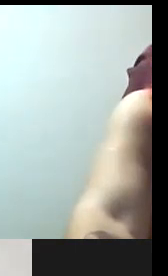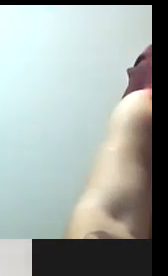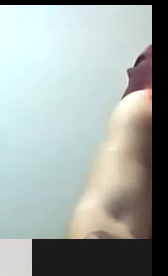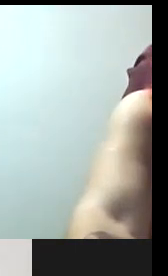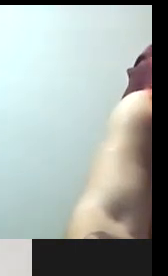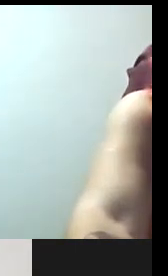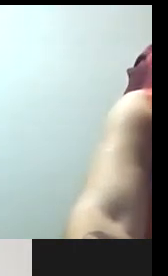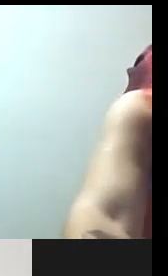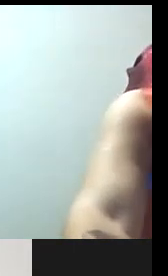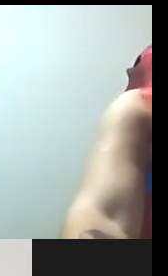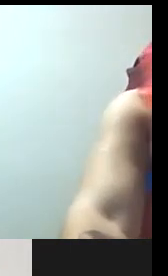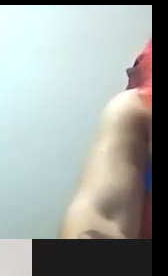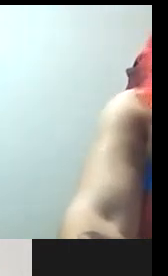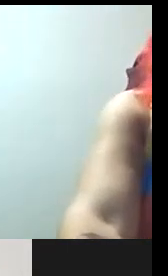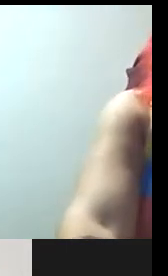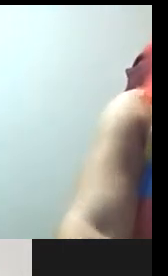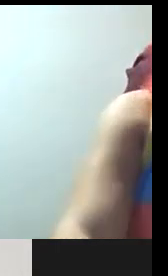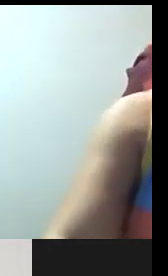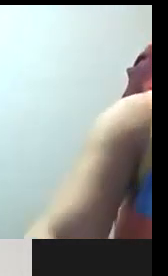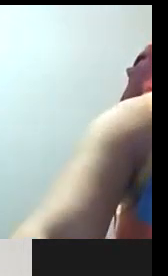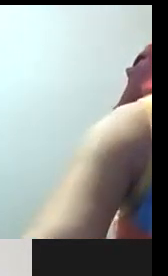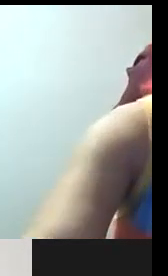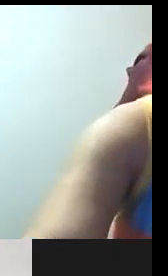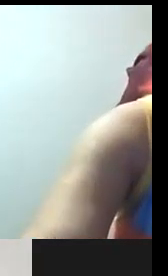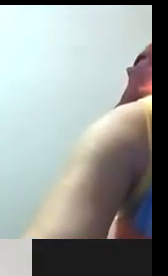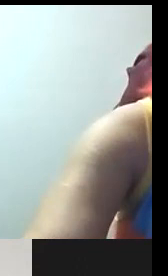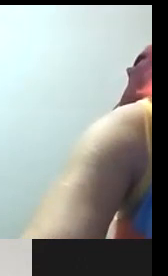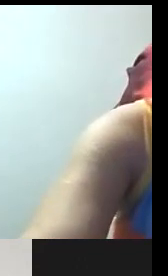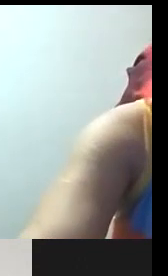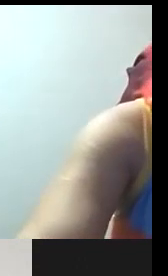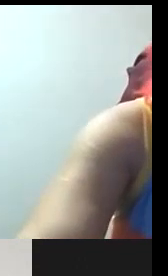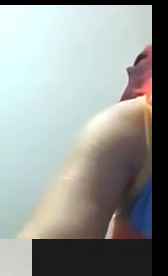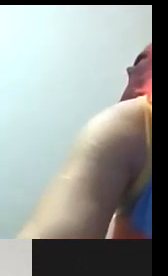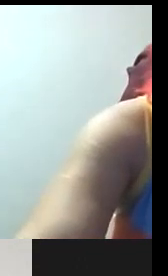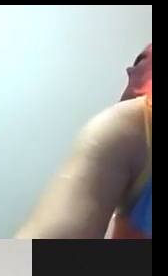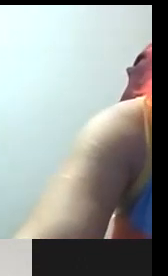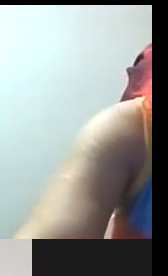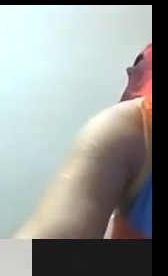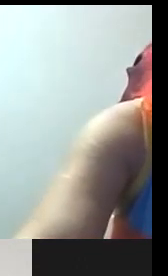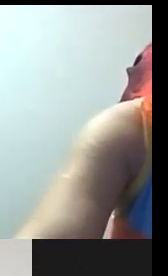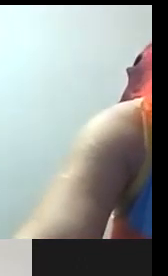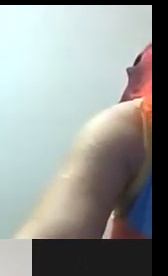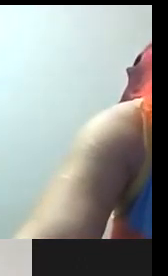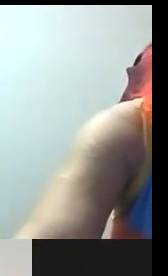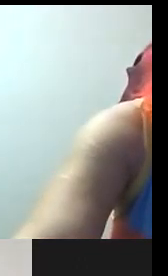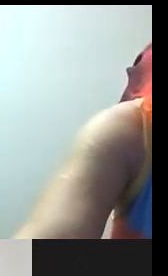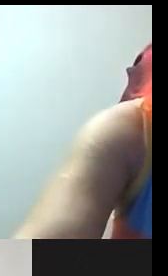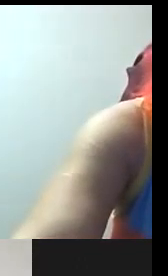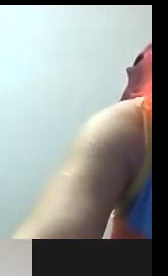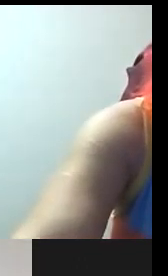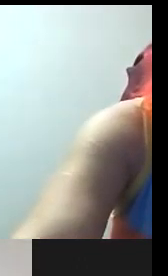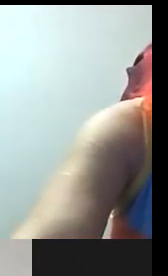Interesting. Okay, well, Kat, I can put you where you would like to go. And at any point in time, if you want to get out, you can just leave breakout room and tell me where you want to go at that point.